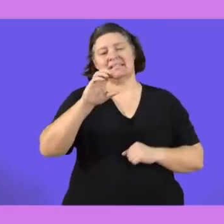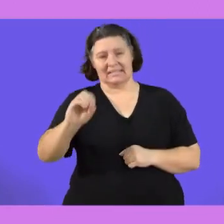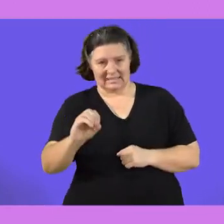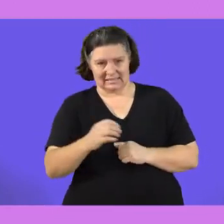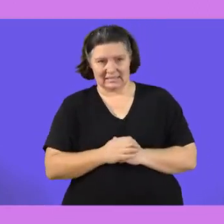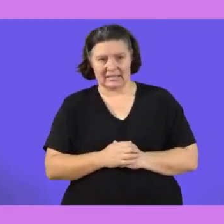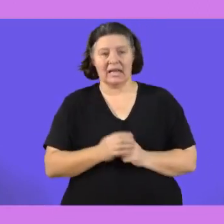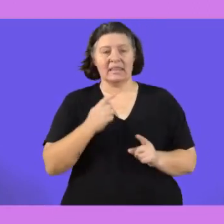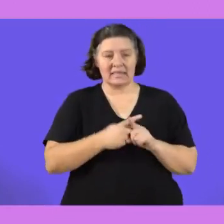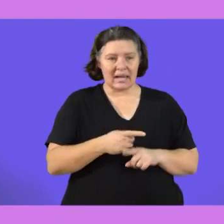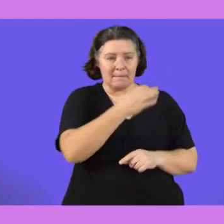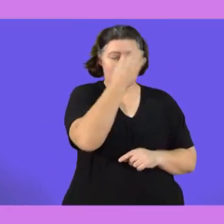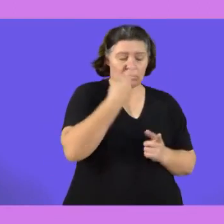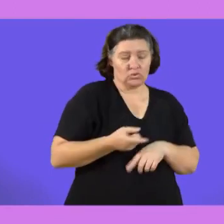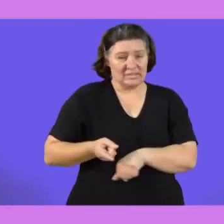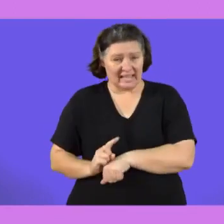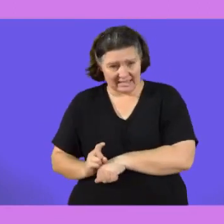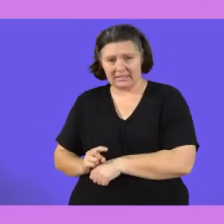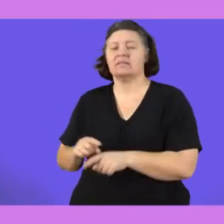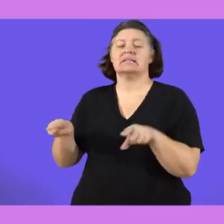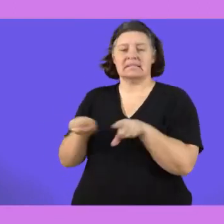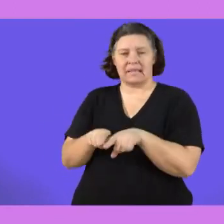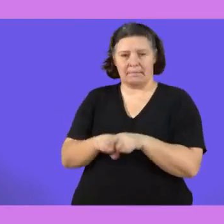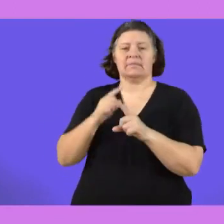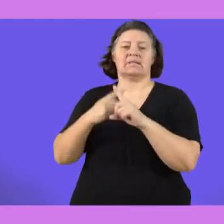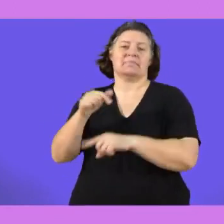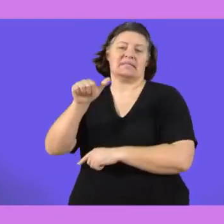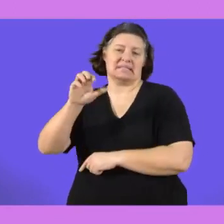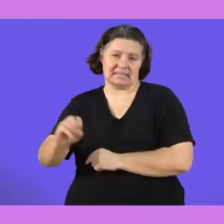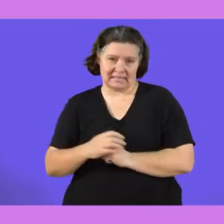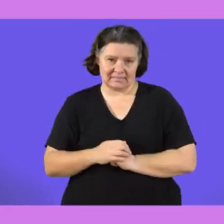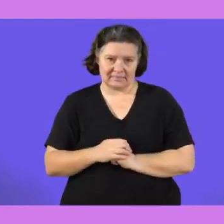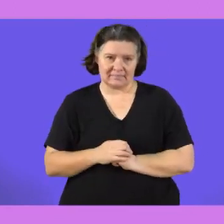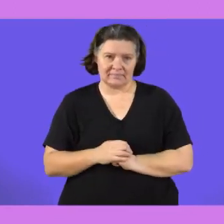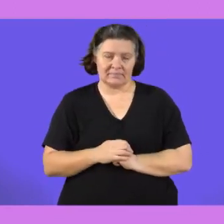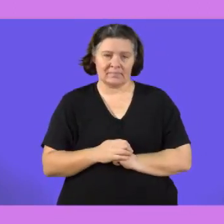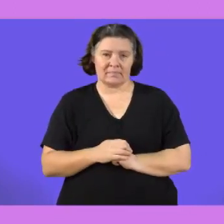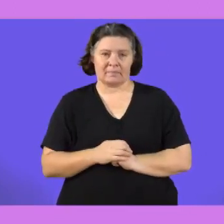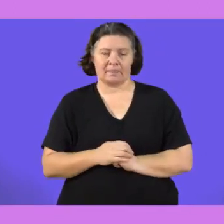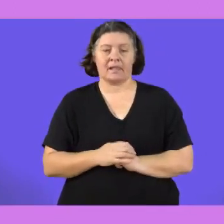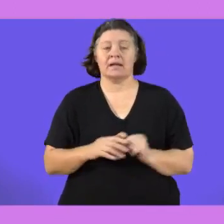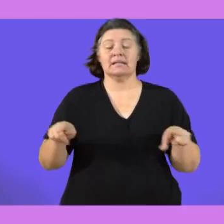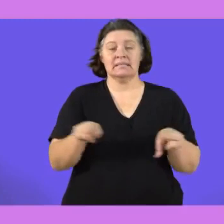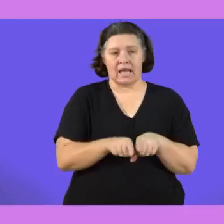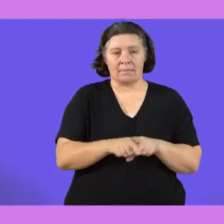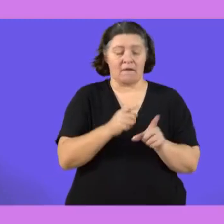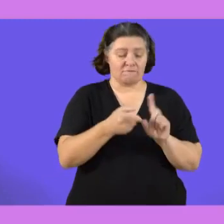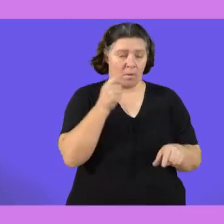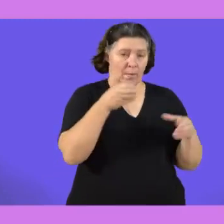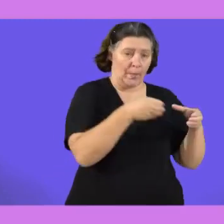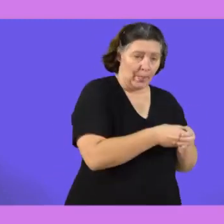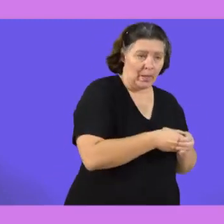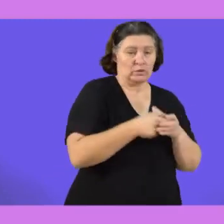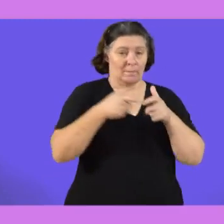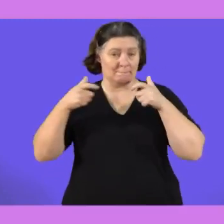therefore I'll multiply by 60. Then from minutes into seconds, I'll multiply by 60 as well. Also true, when I convert now